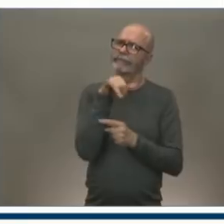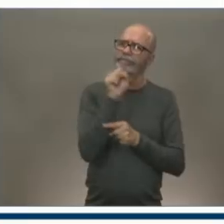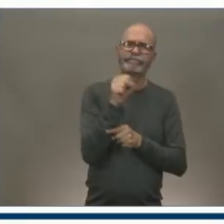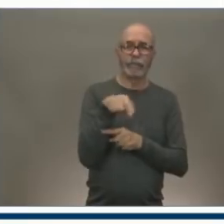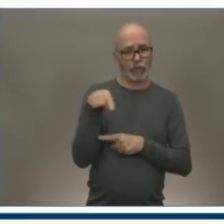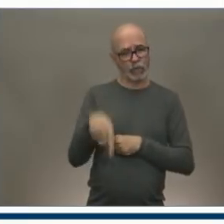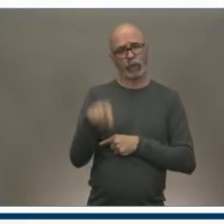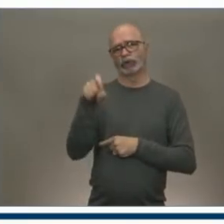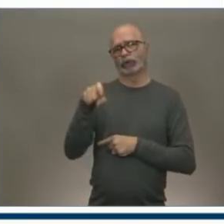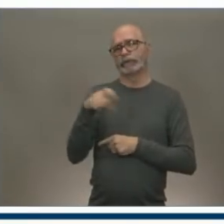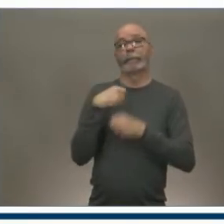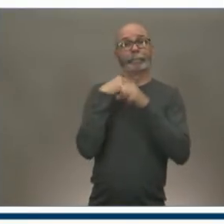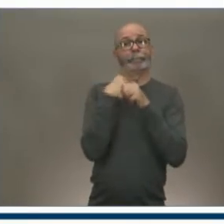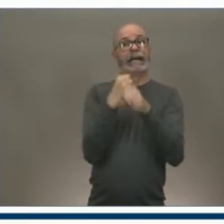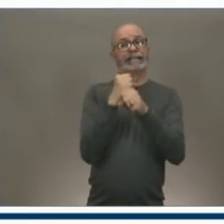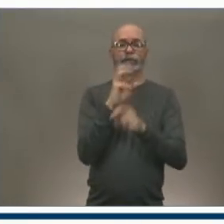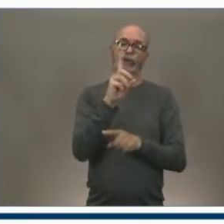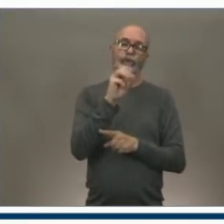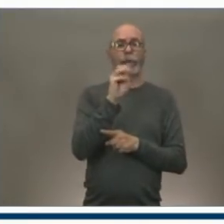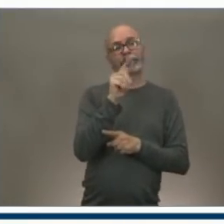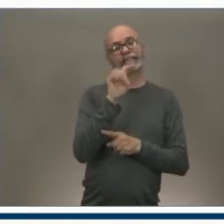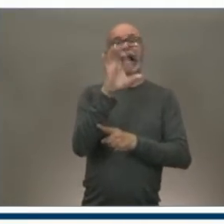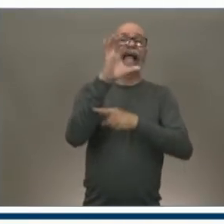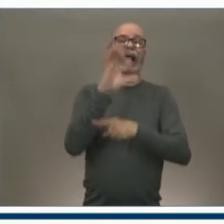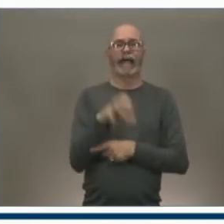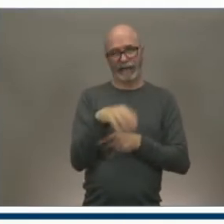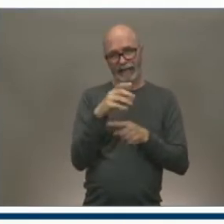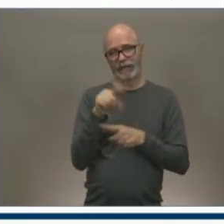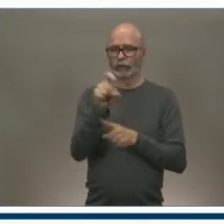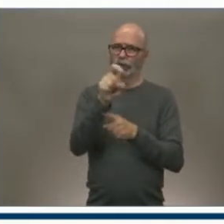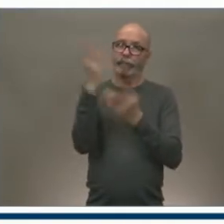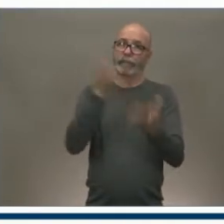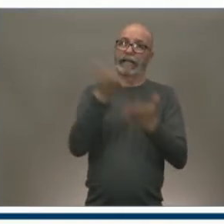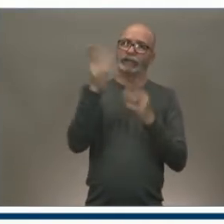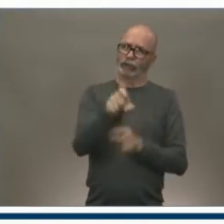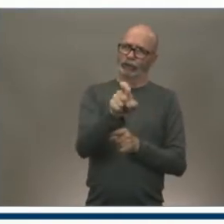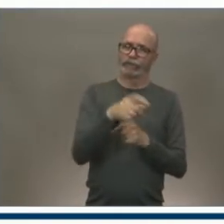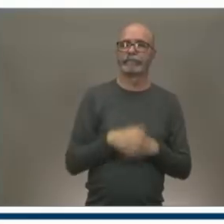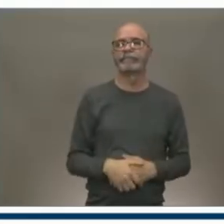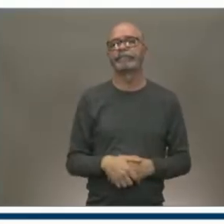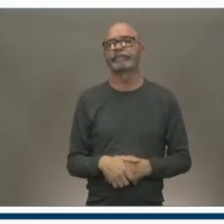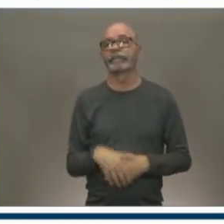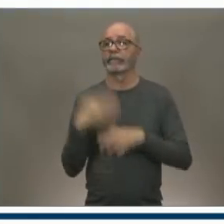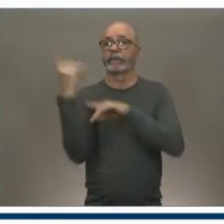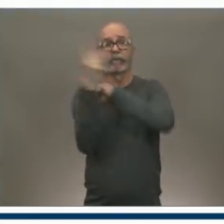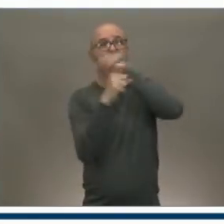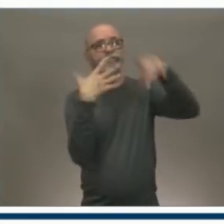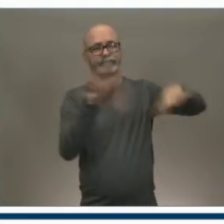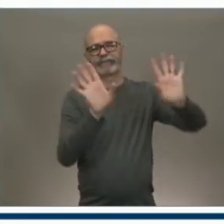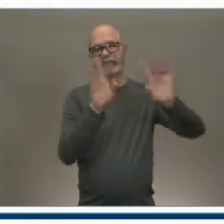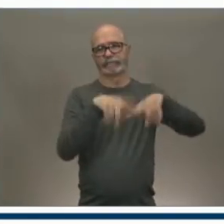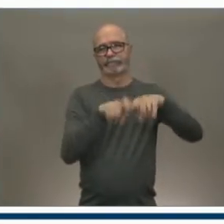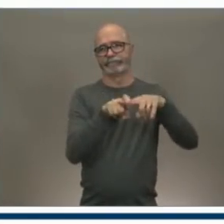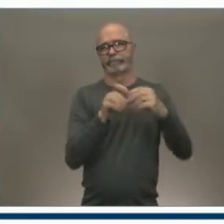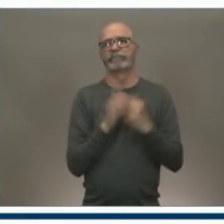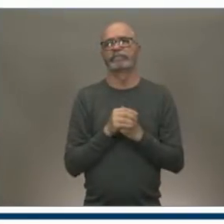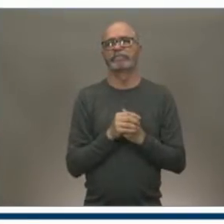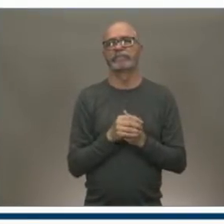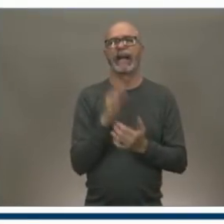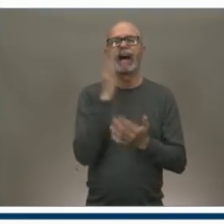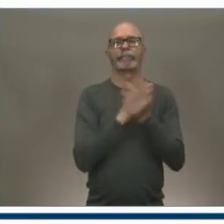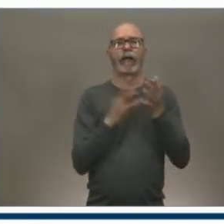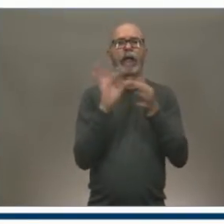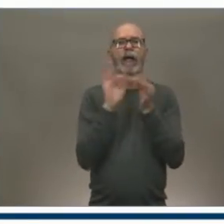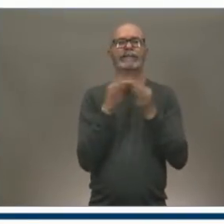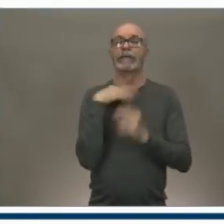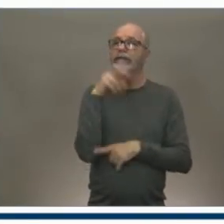capacity in this country. That's all the time we have for questions today. Thank you, Chrissy. There's been a lot of talk out there about restrictions, and I want to assure you there's been a lot